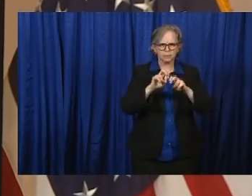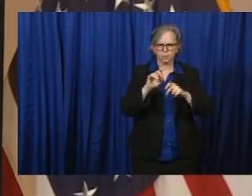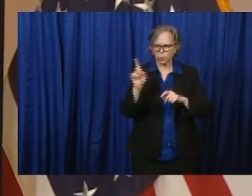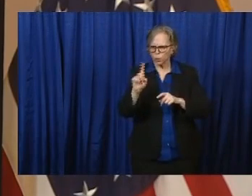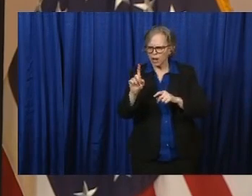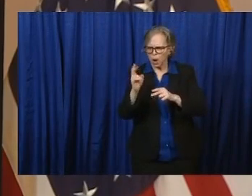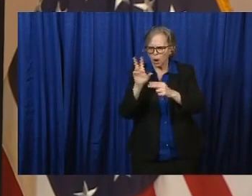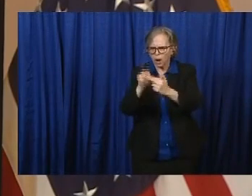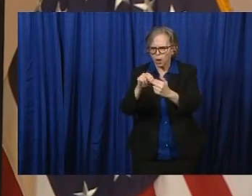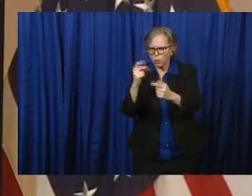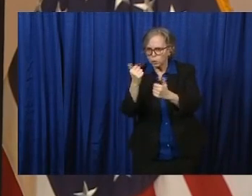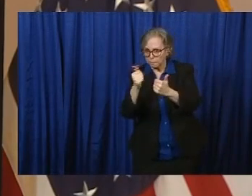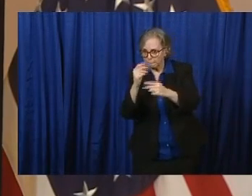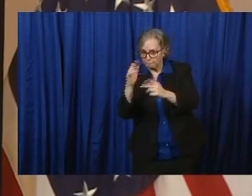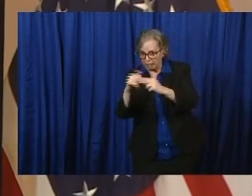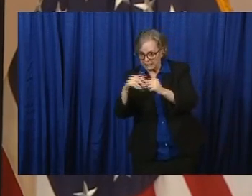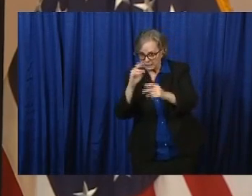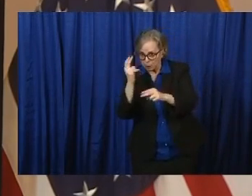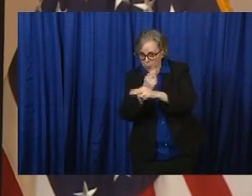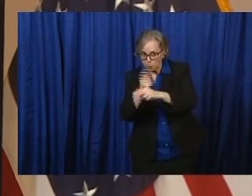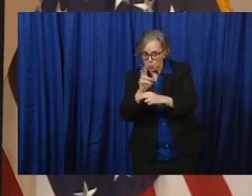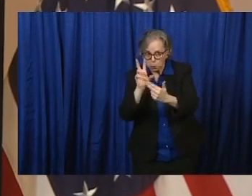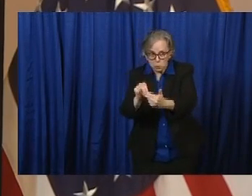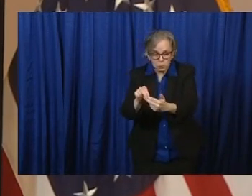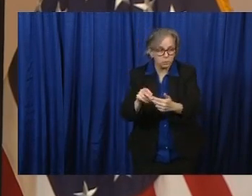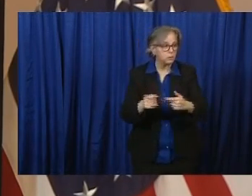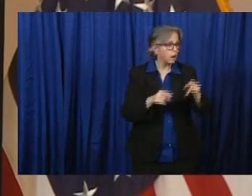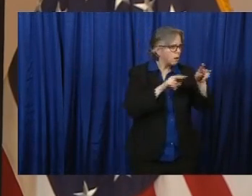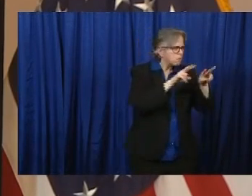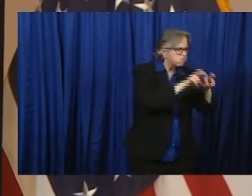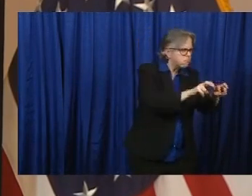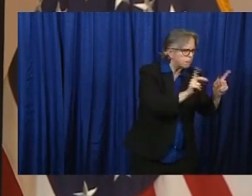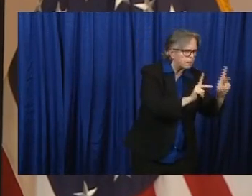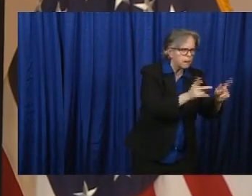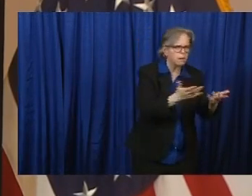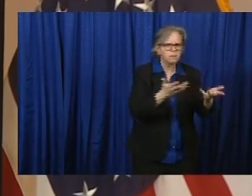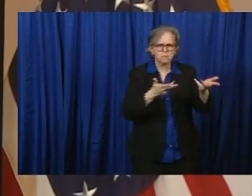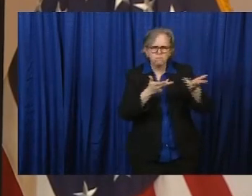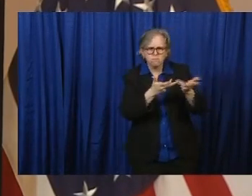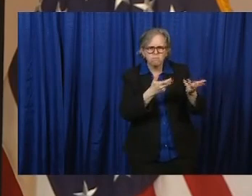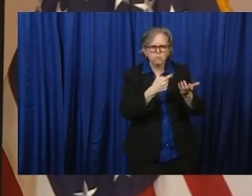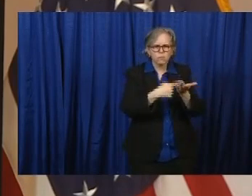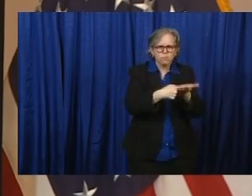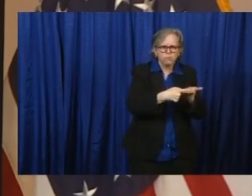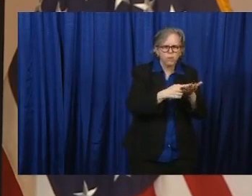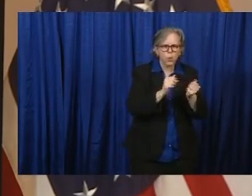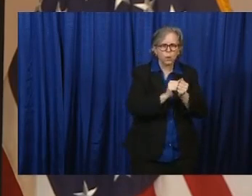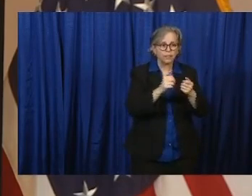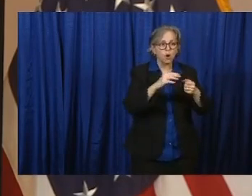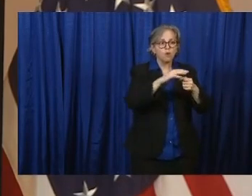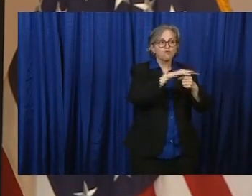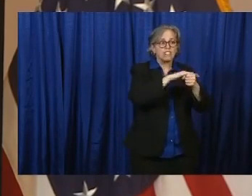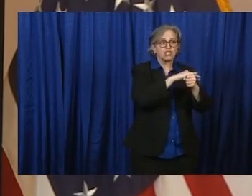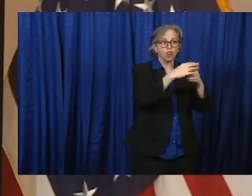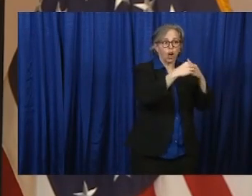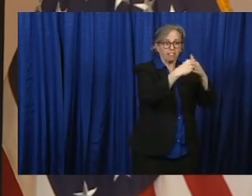liaisoning with these regional leaders to make sure that we know what the requirements are and we're bringing the right requirements to the